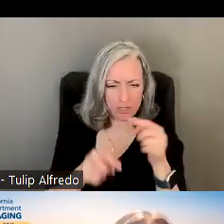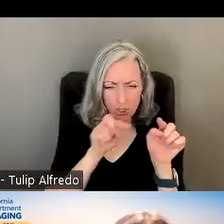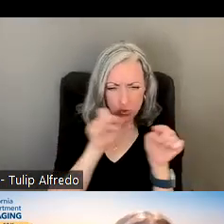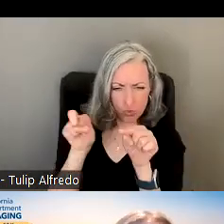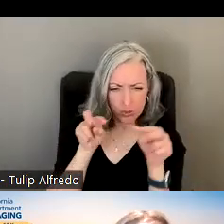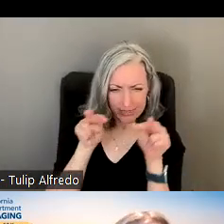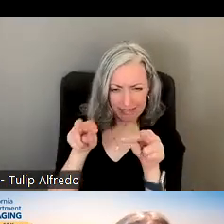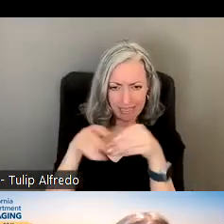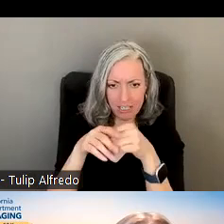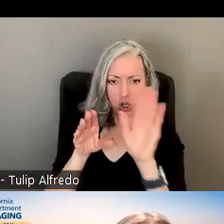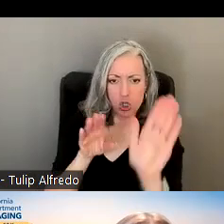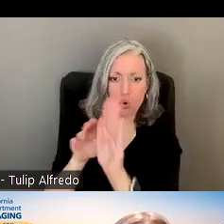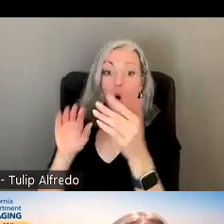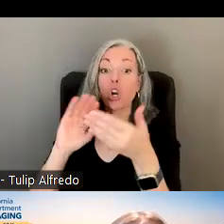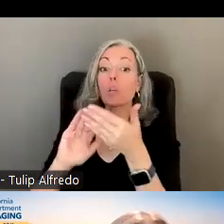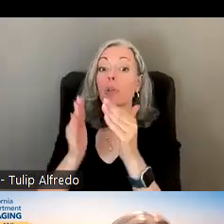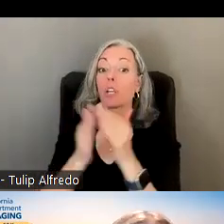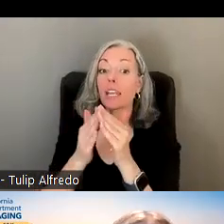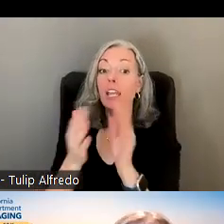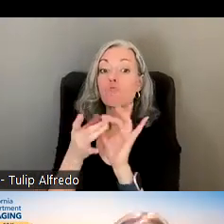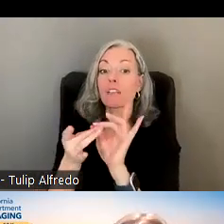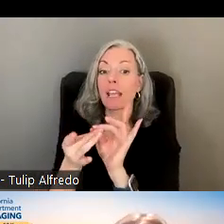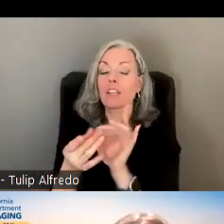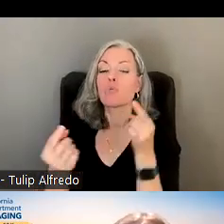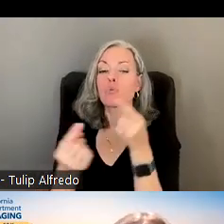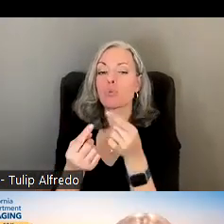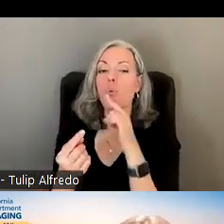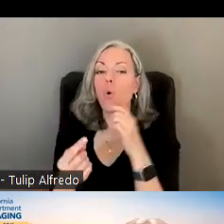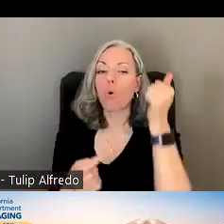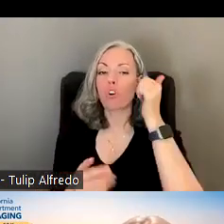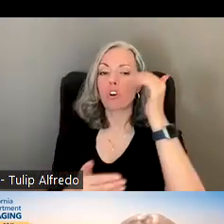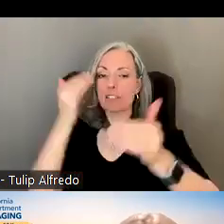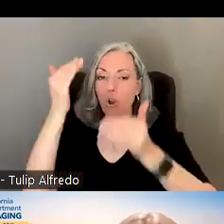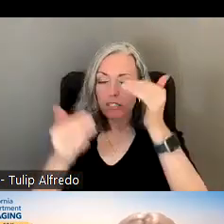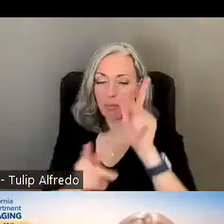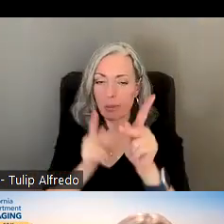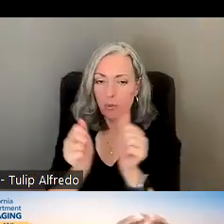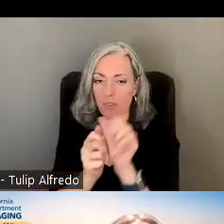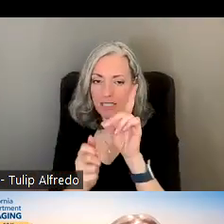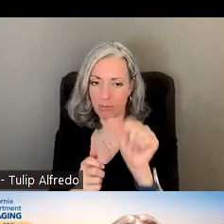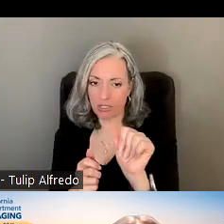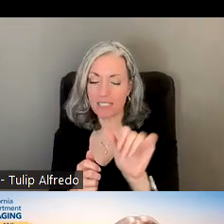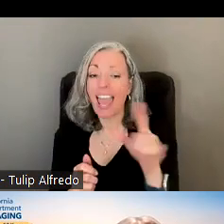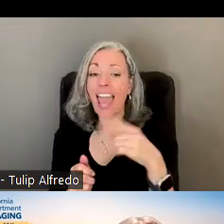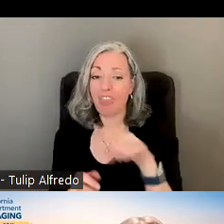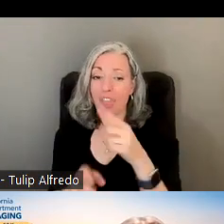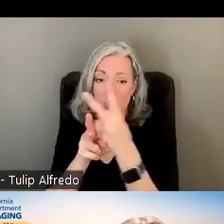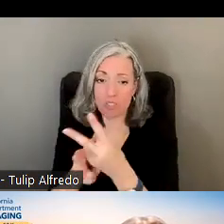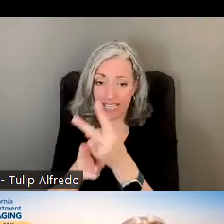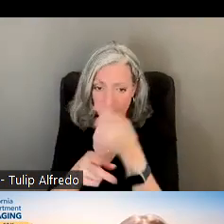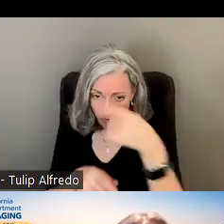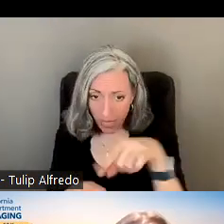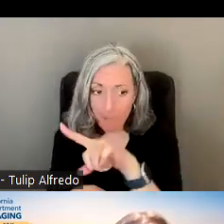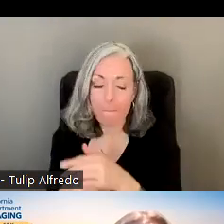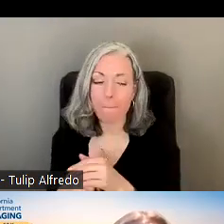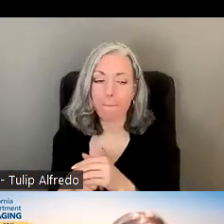your community related to older adults, people with disabilities, and caregivers. And we're asking that committee